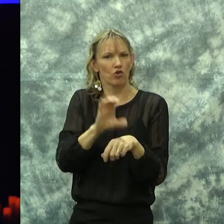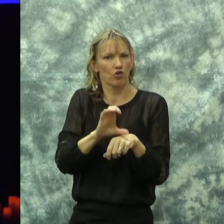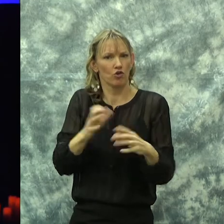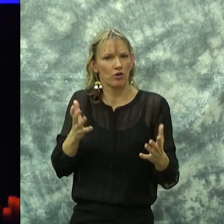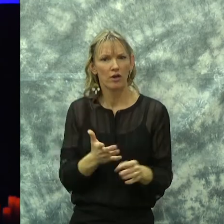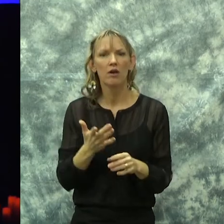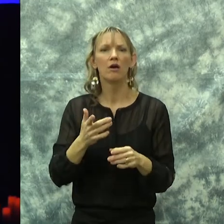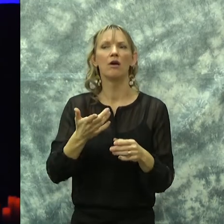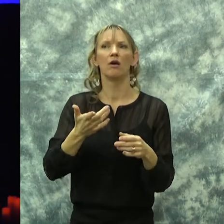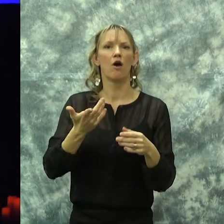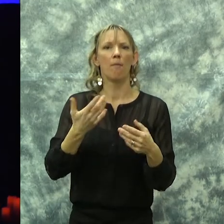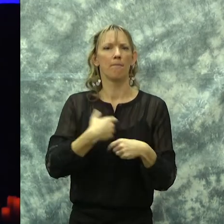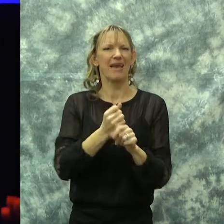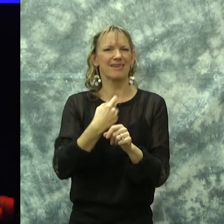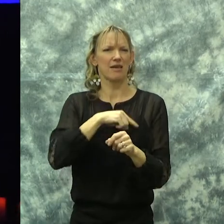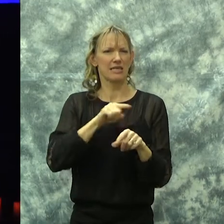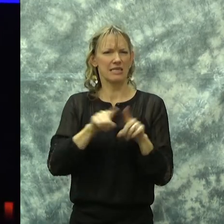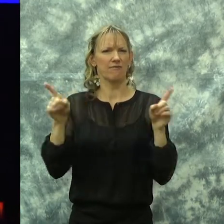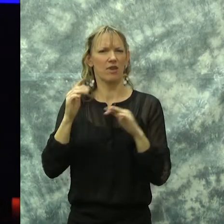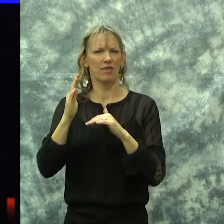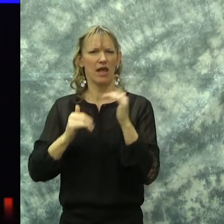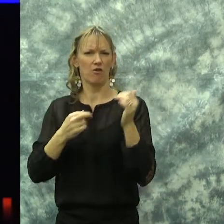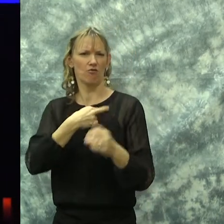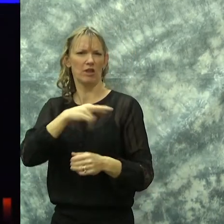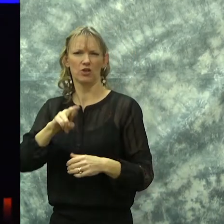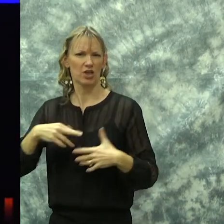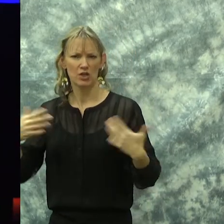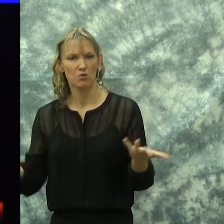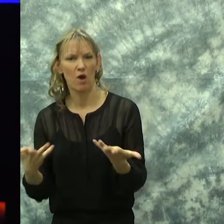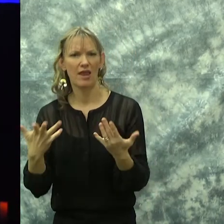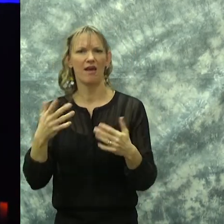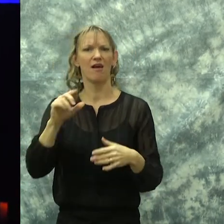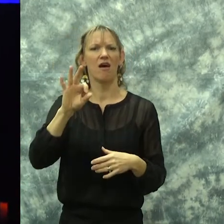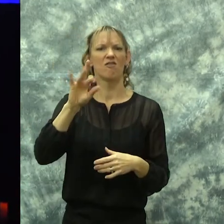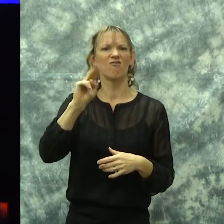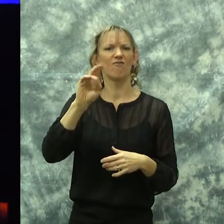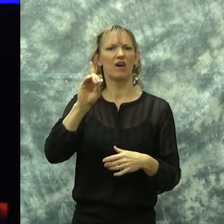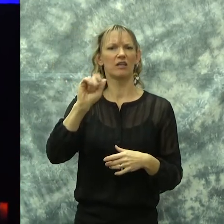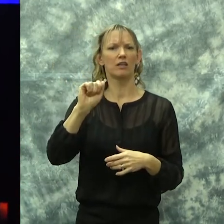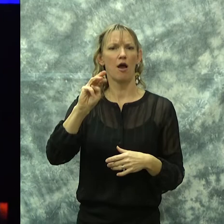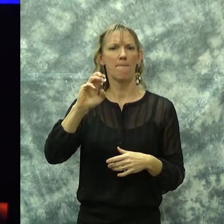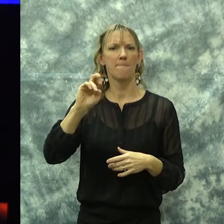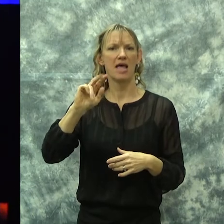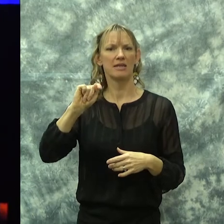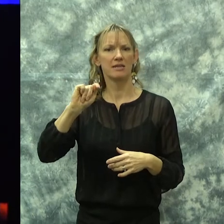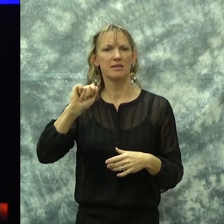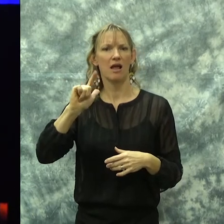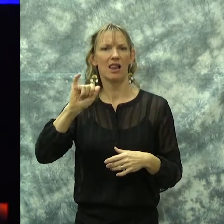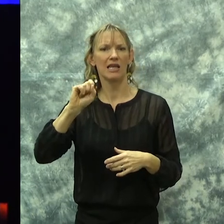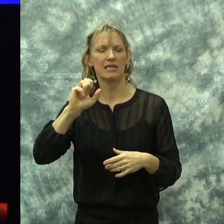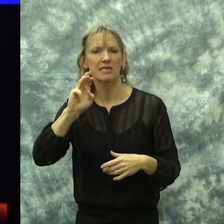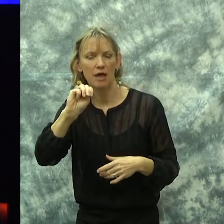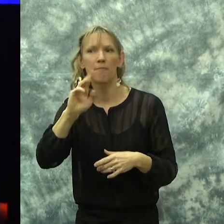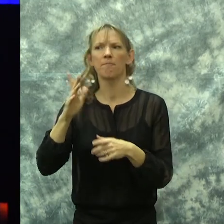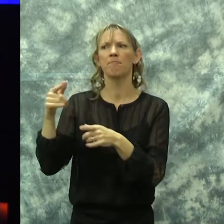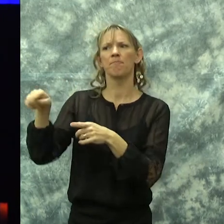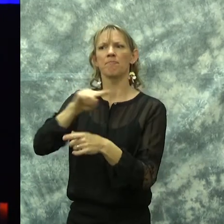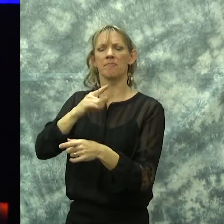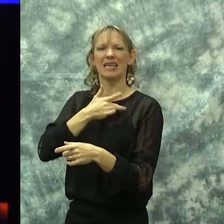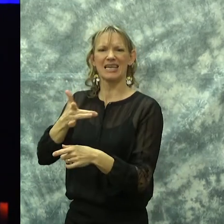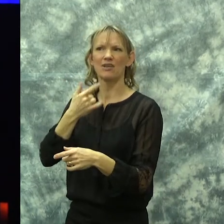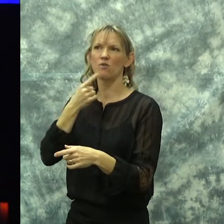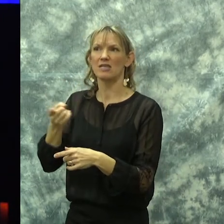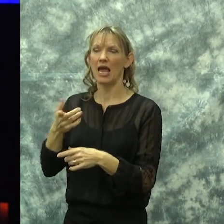us from religion in general is fundamentalism. You know, that type of energy that says just accept the doctrine and don't